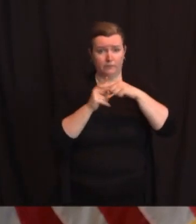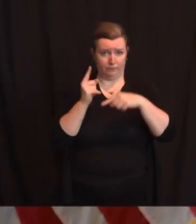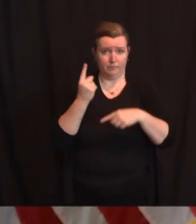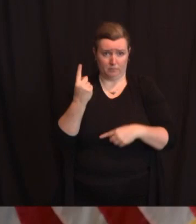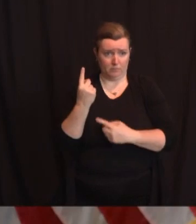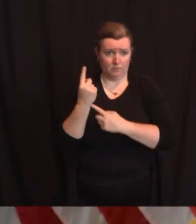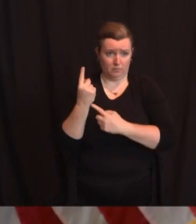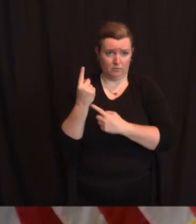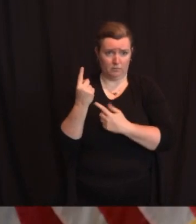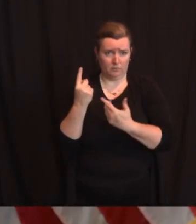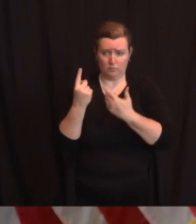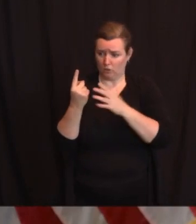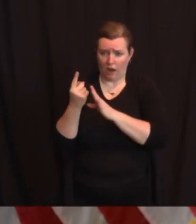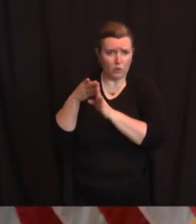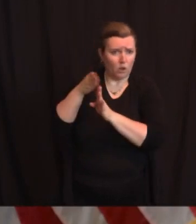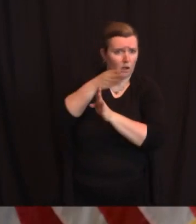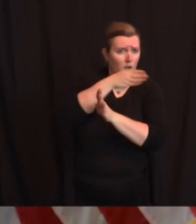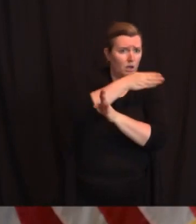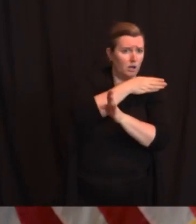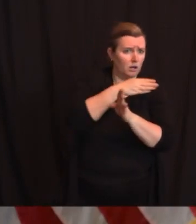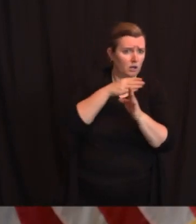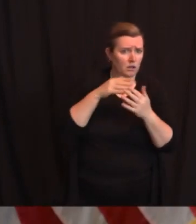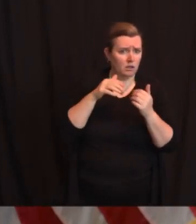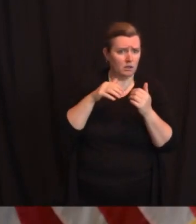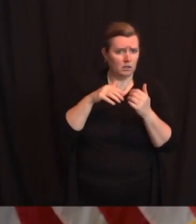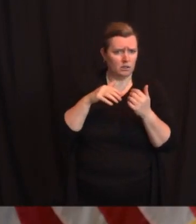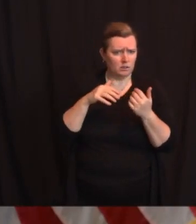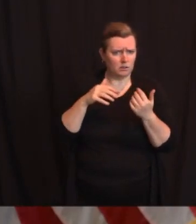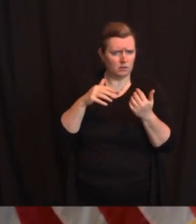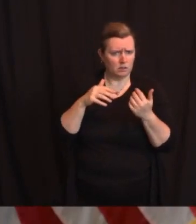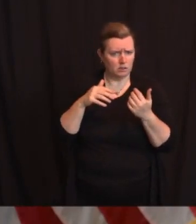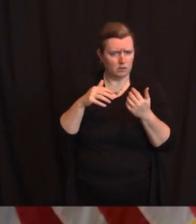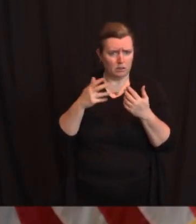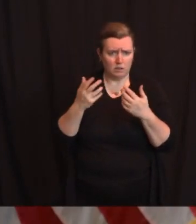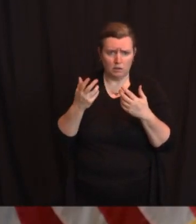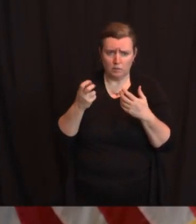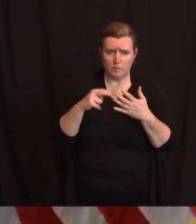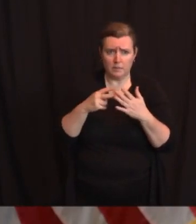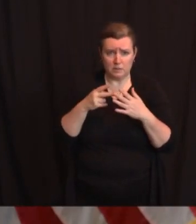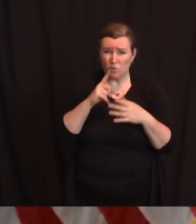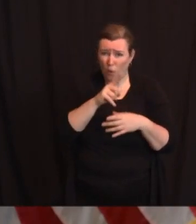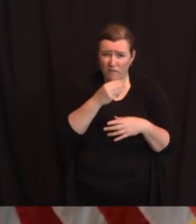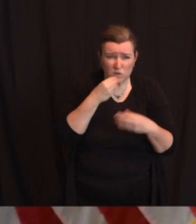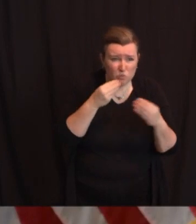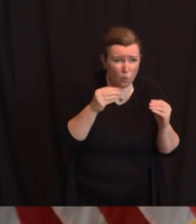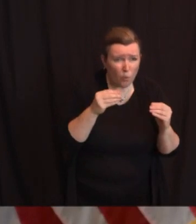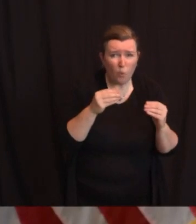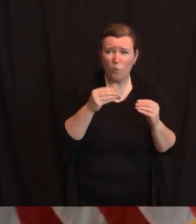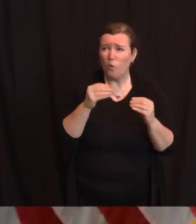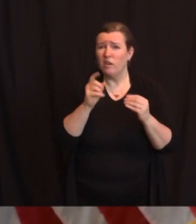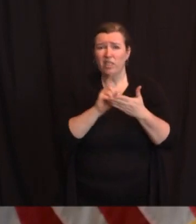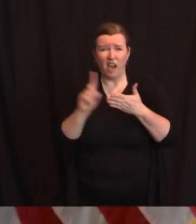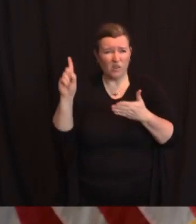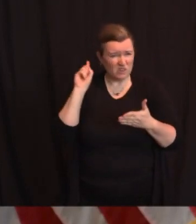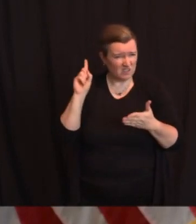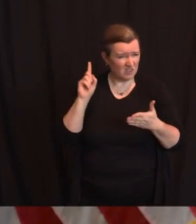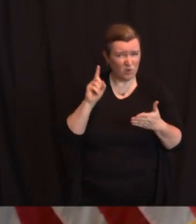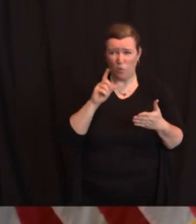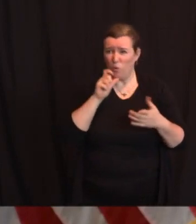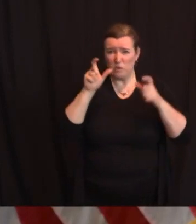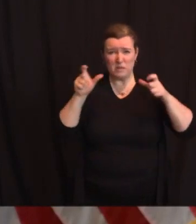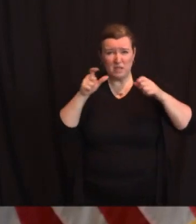contacts. Does that include all of the people in the grocery store that they went to over the previous week, which could be 4 or 5